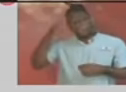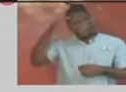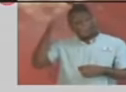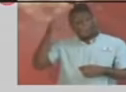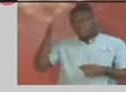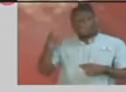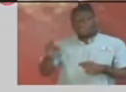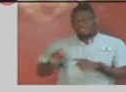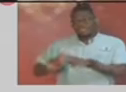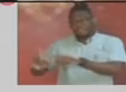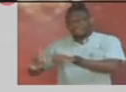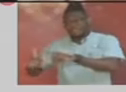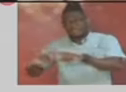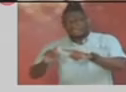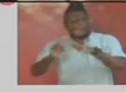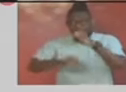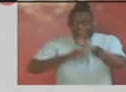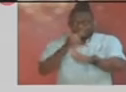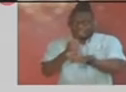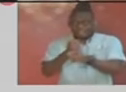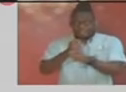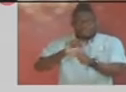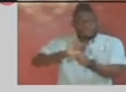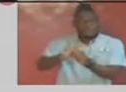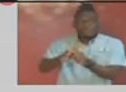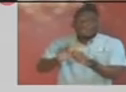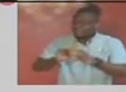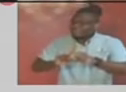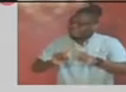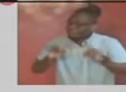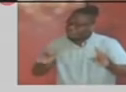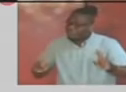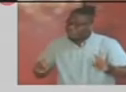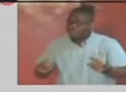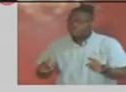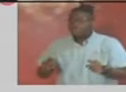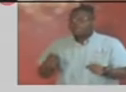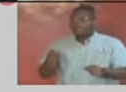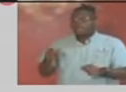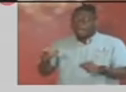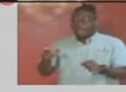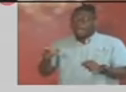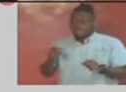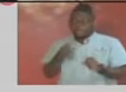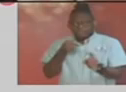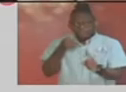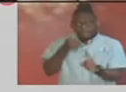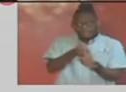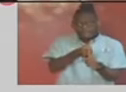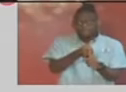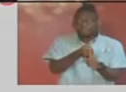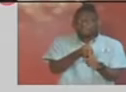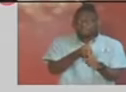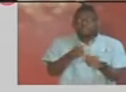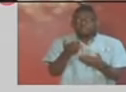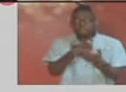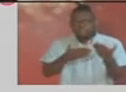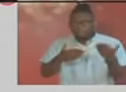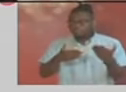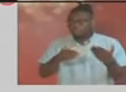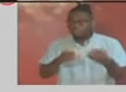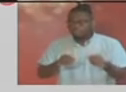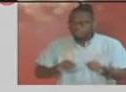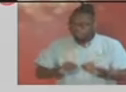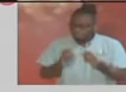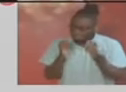also impact the spread of disease. Some of the strains are much more transmissible. They spread from one person to the next much more